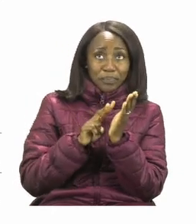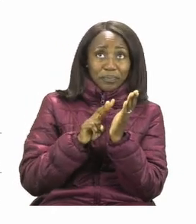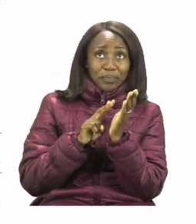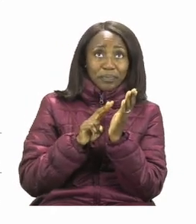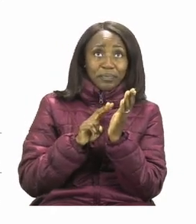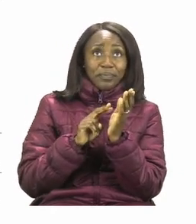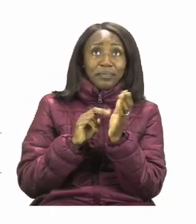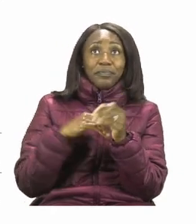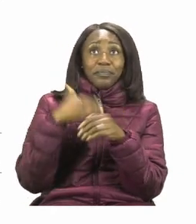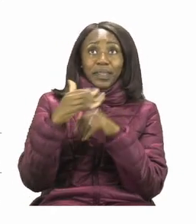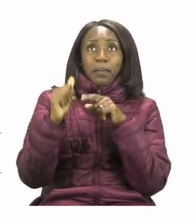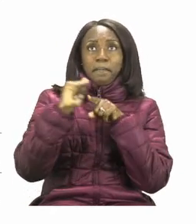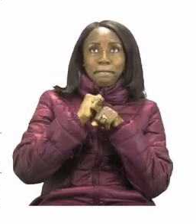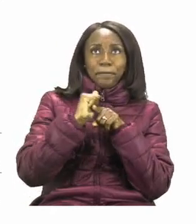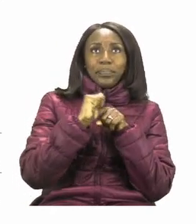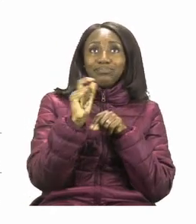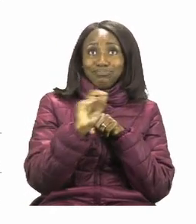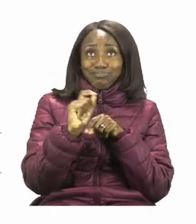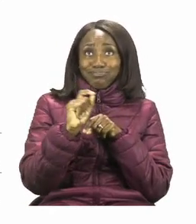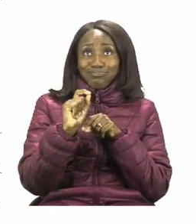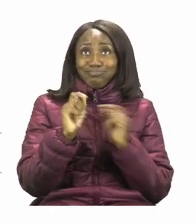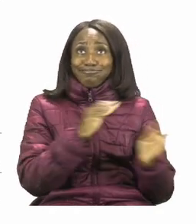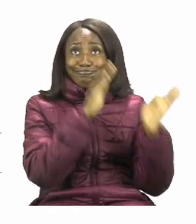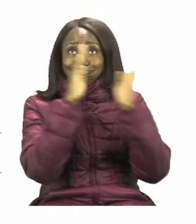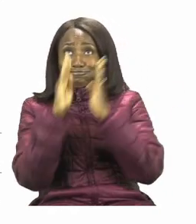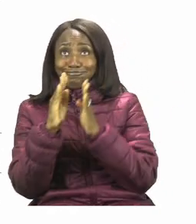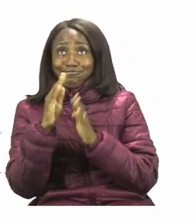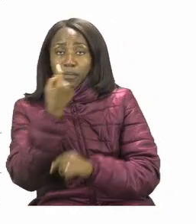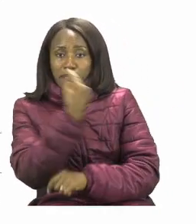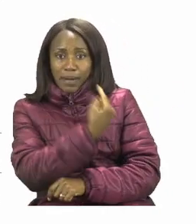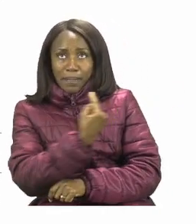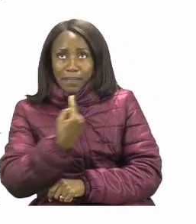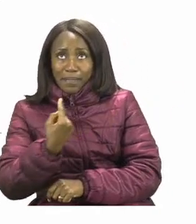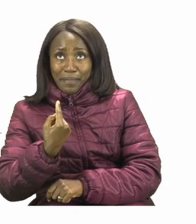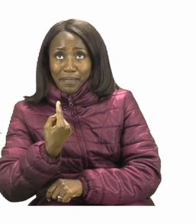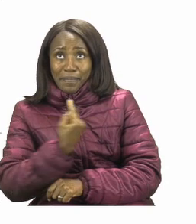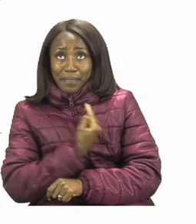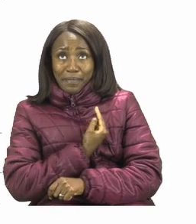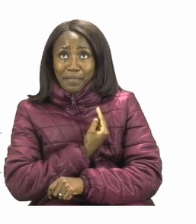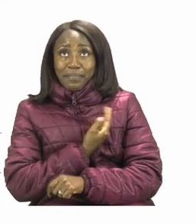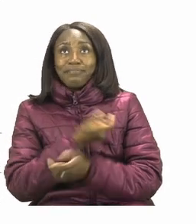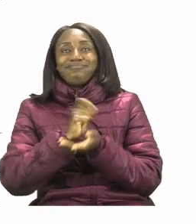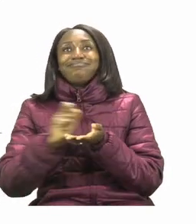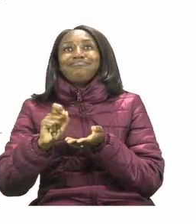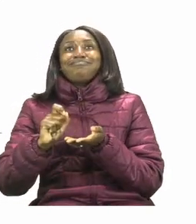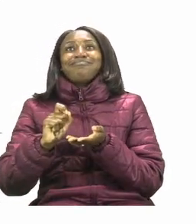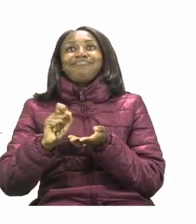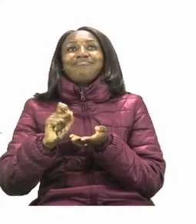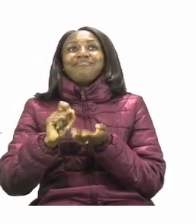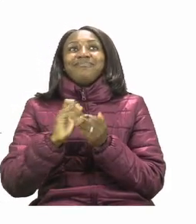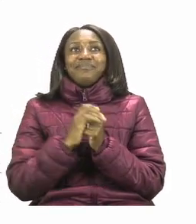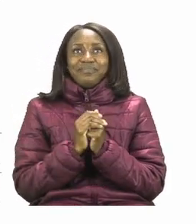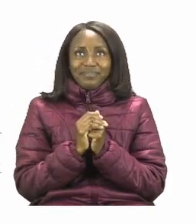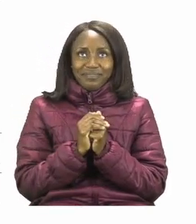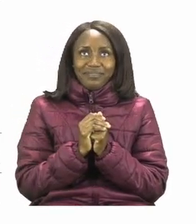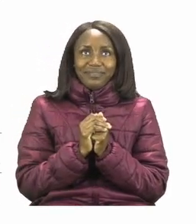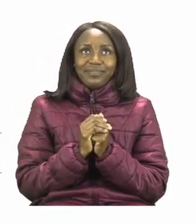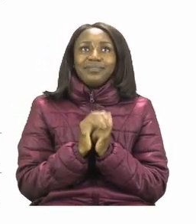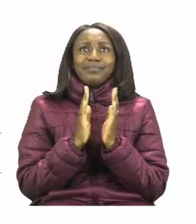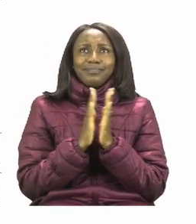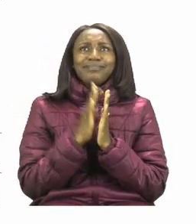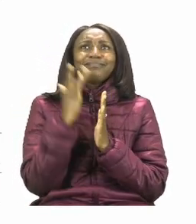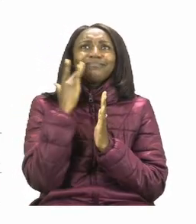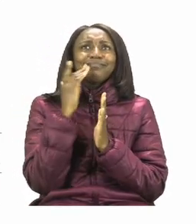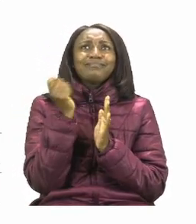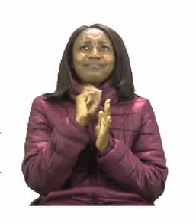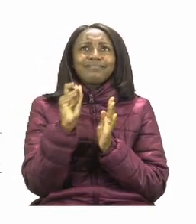to trace. After that, we will try and write. Now make sure that when you are writing, you are